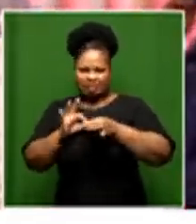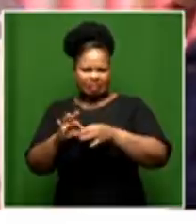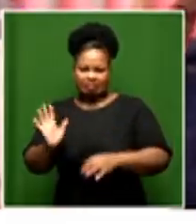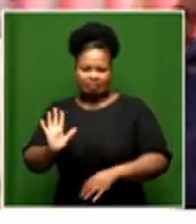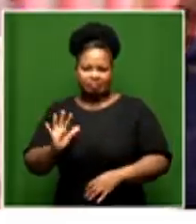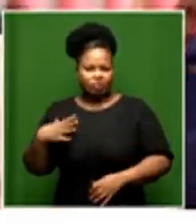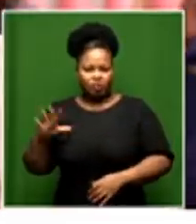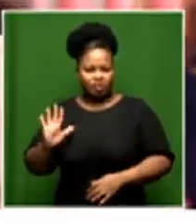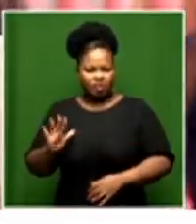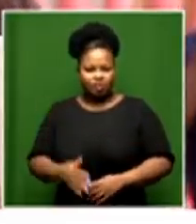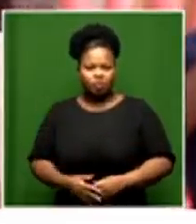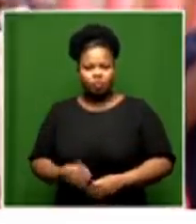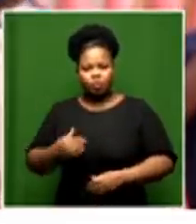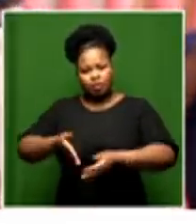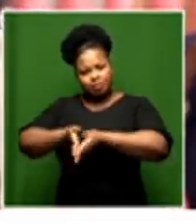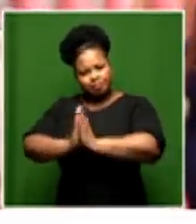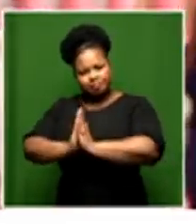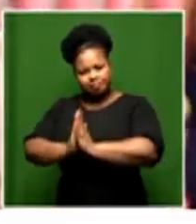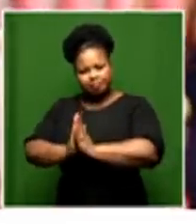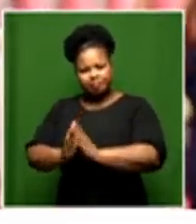related. That's the request that